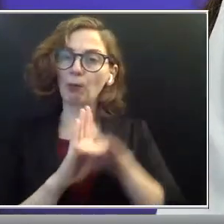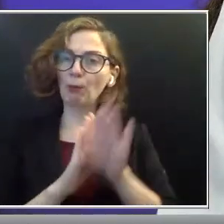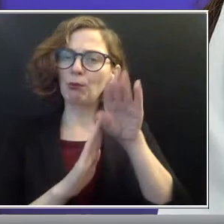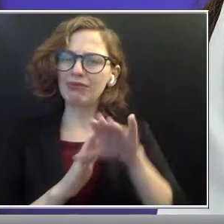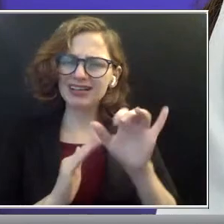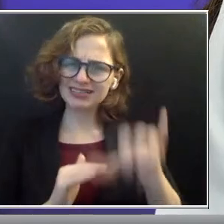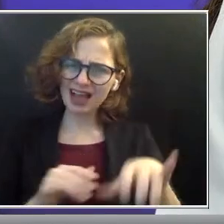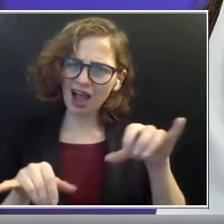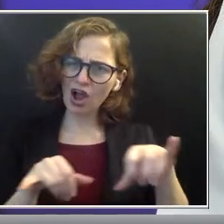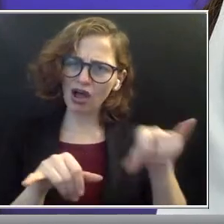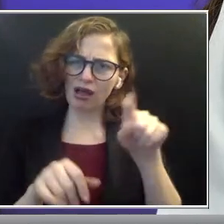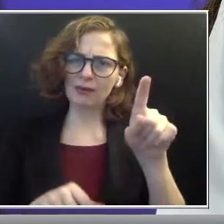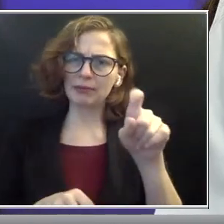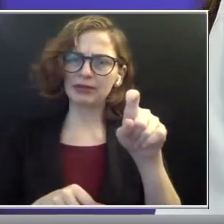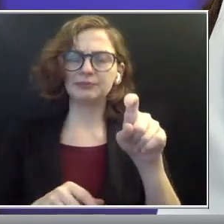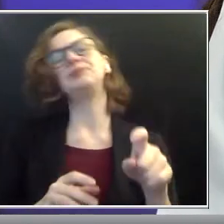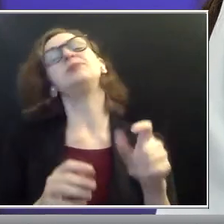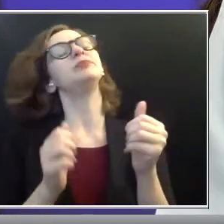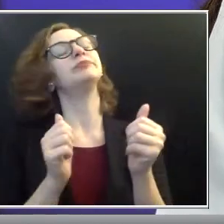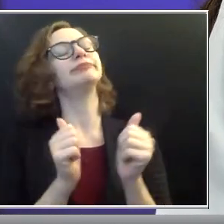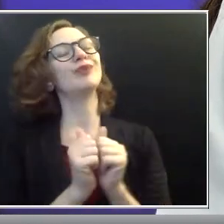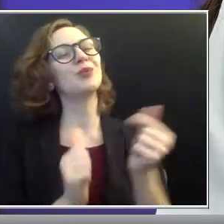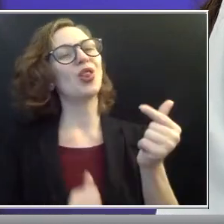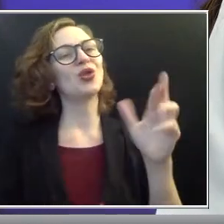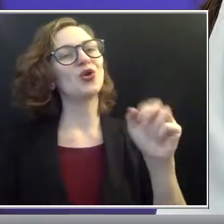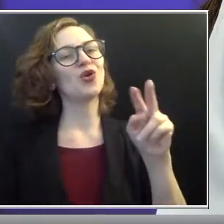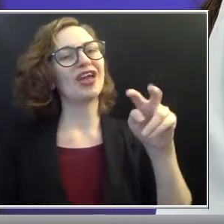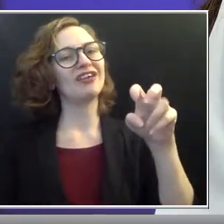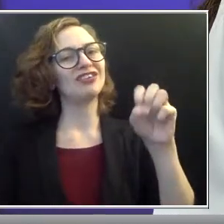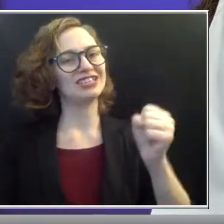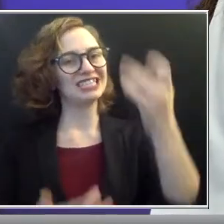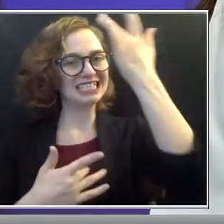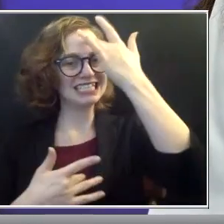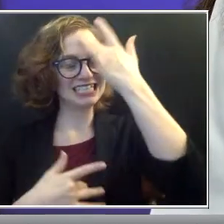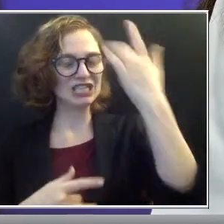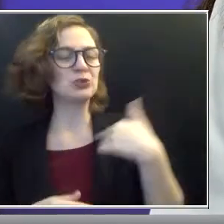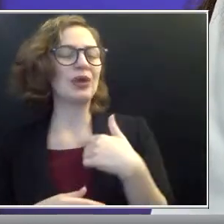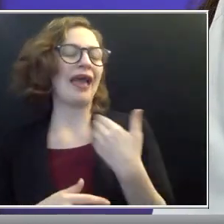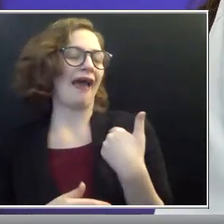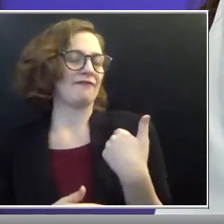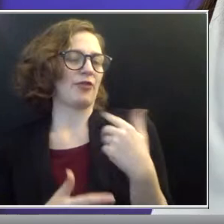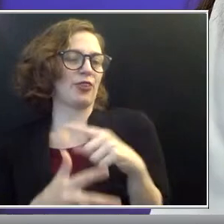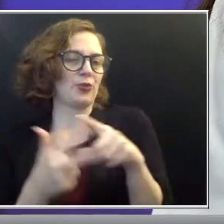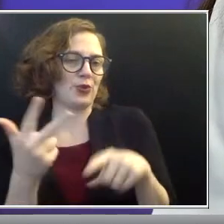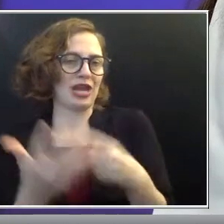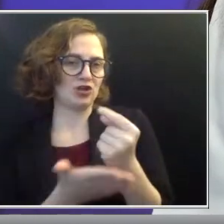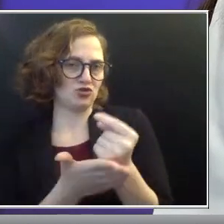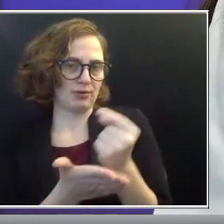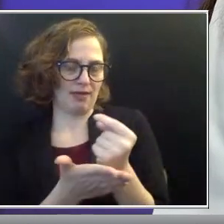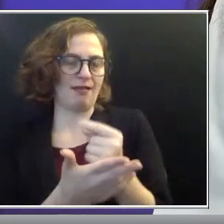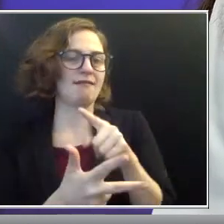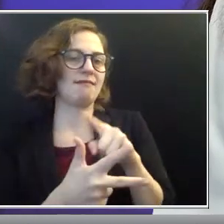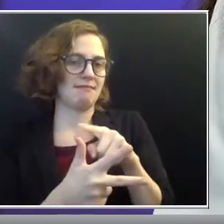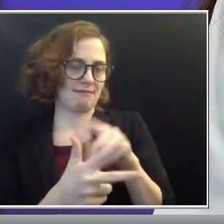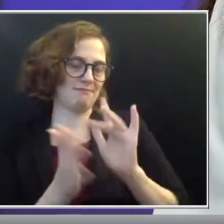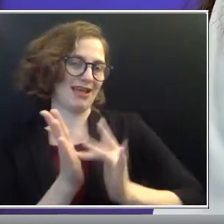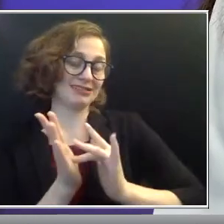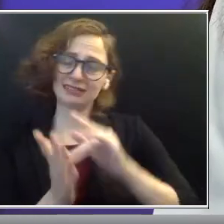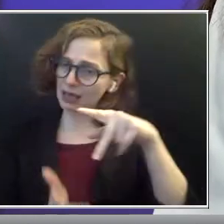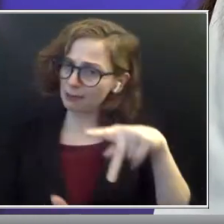treatment modalities. One treatment modality is antithyroid medications. The PTU that Erin is on. Methimazole is the